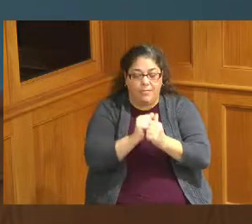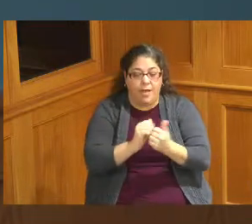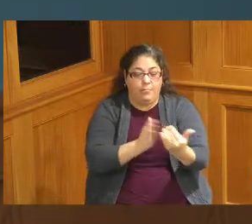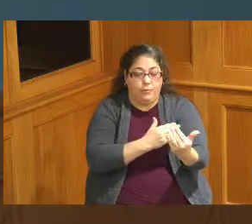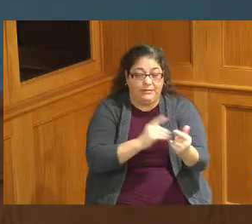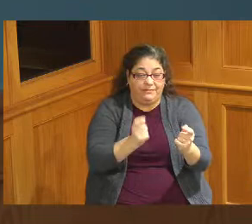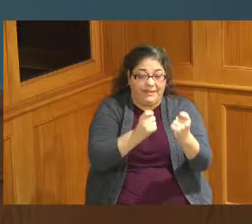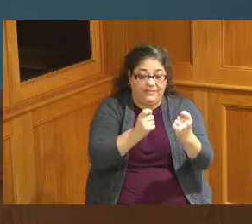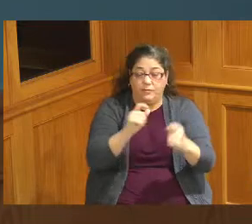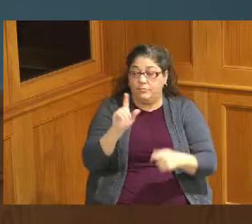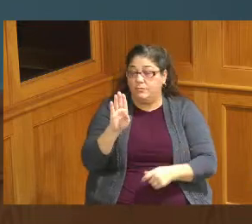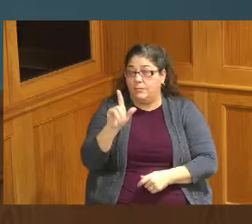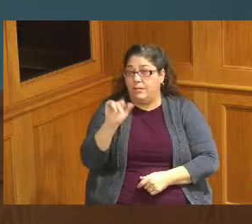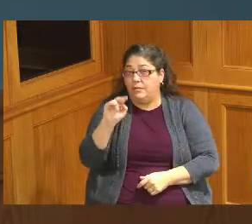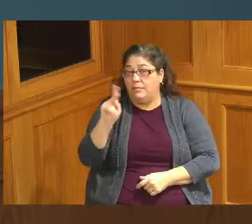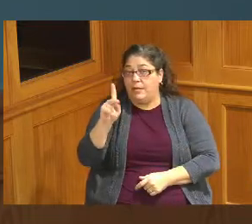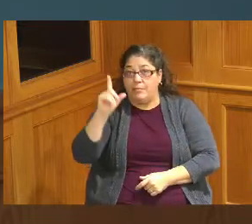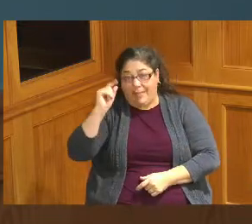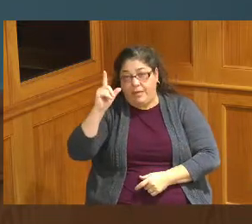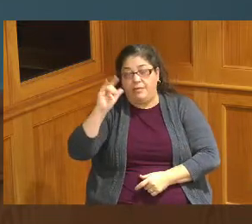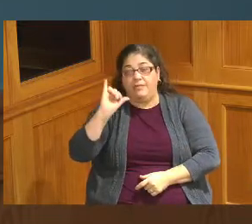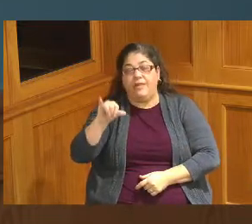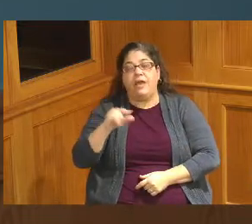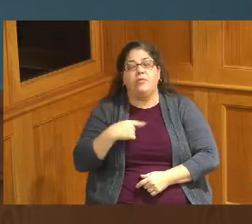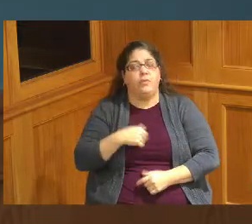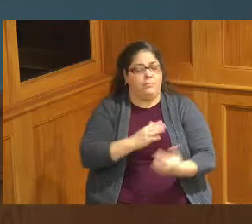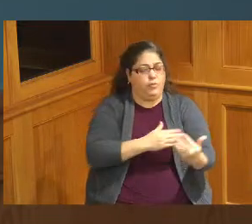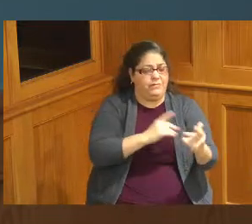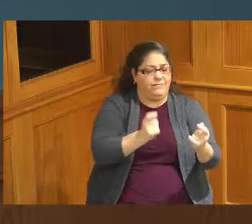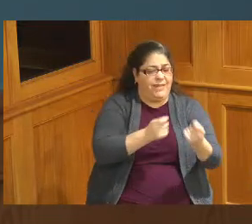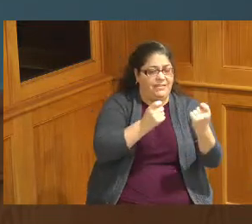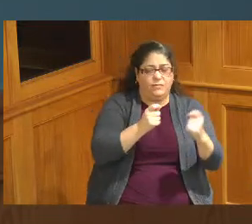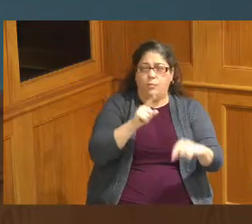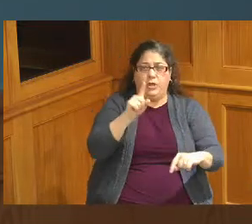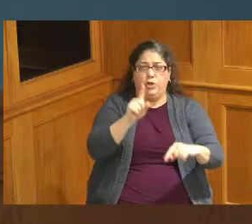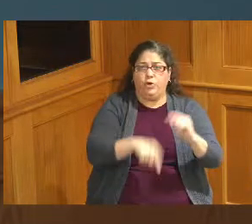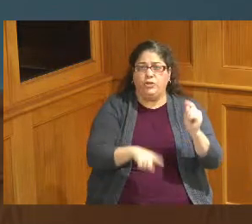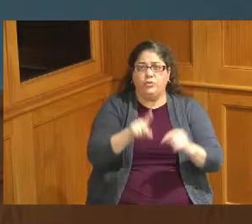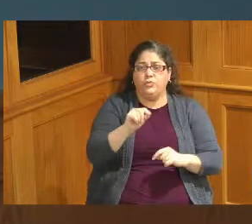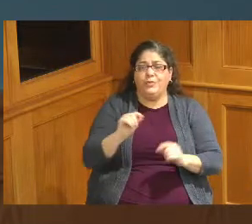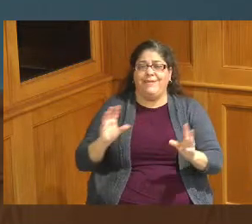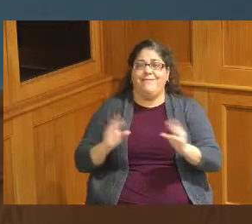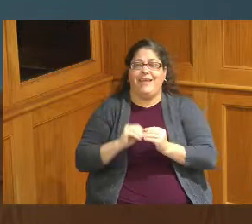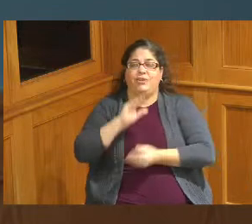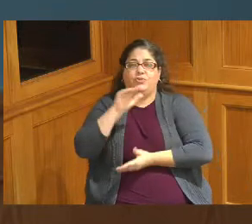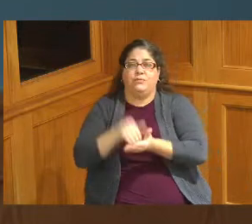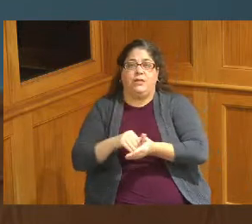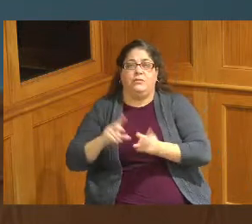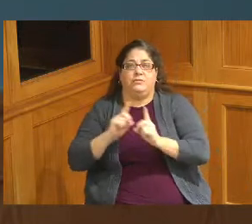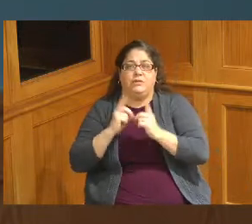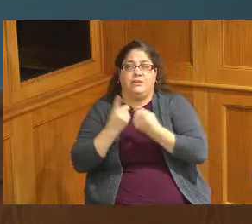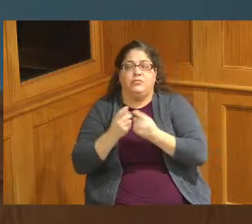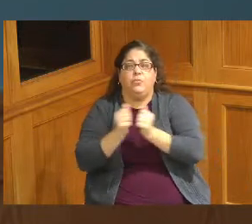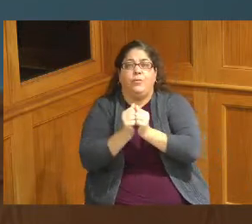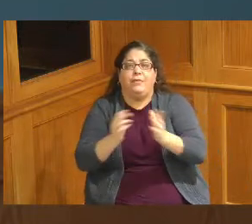Blink. Music Festival, we probably couldn't even do the convention district without